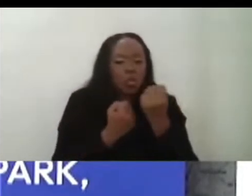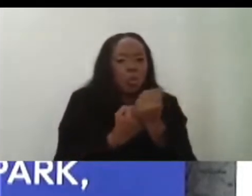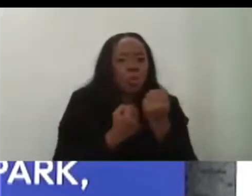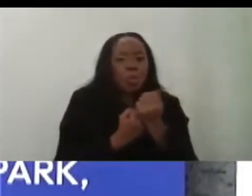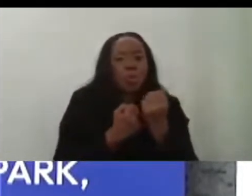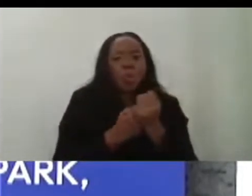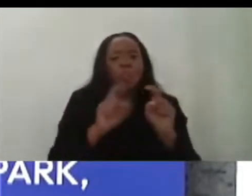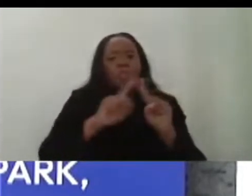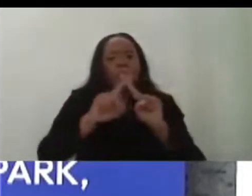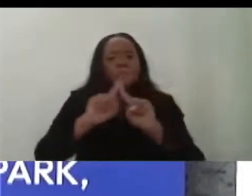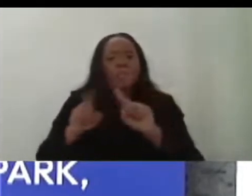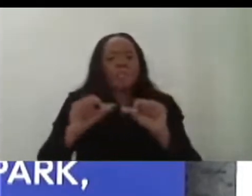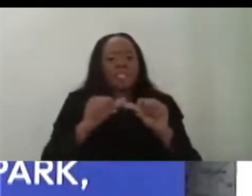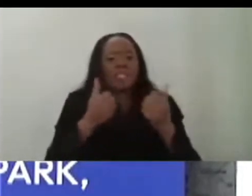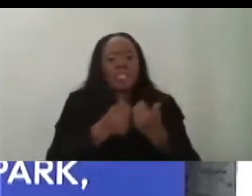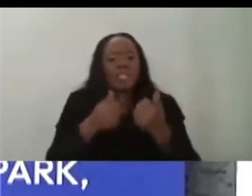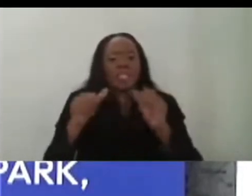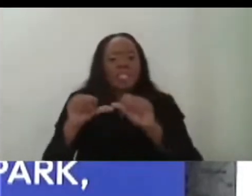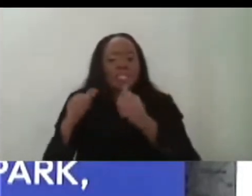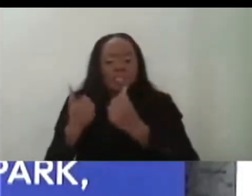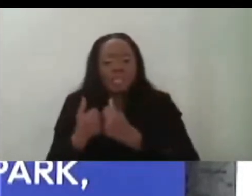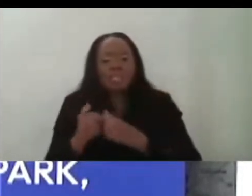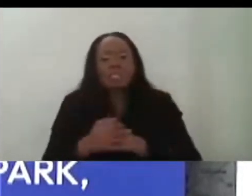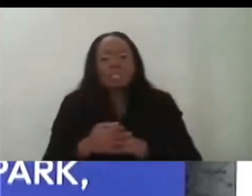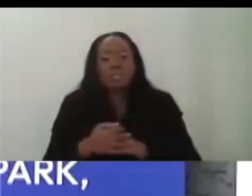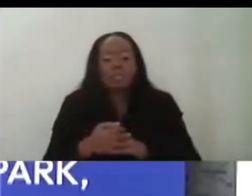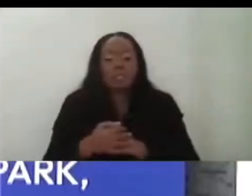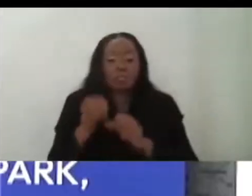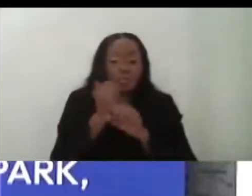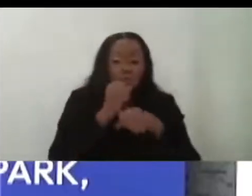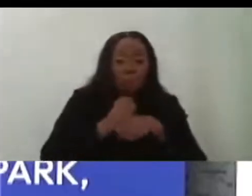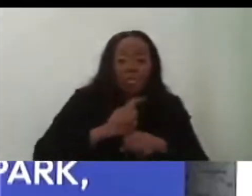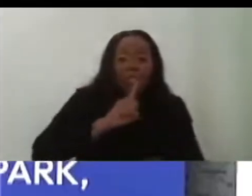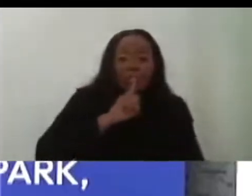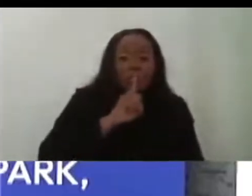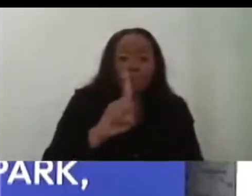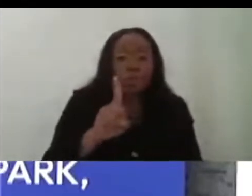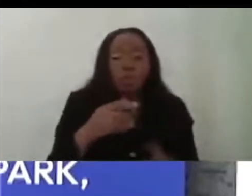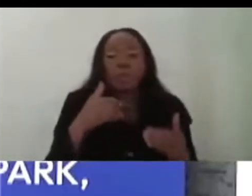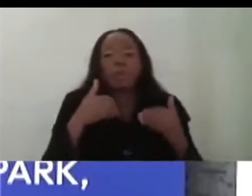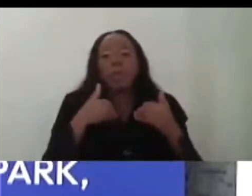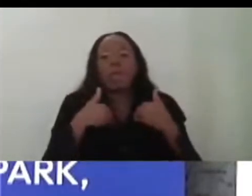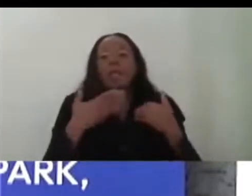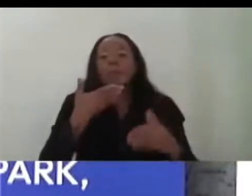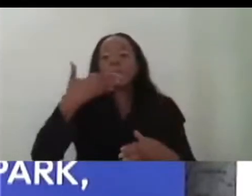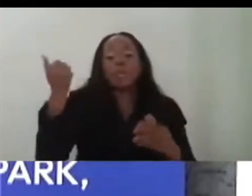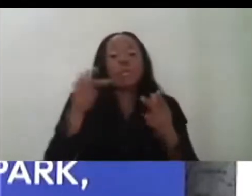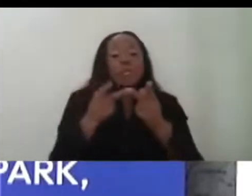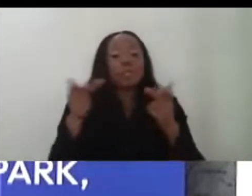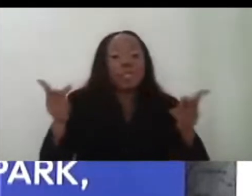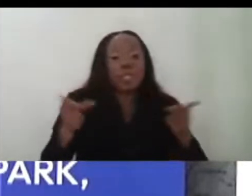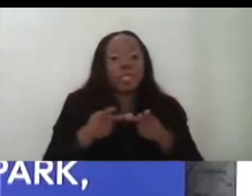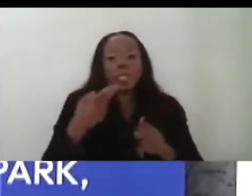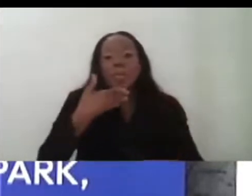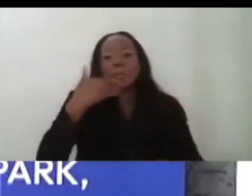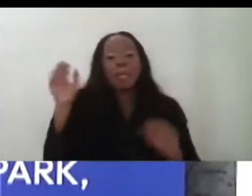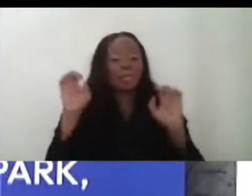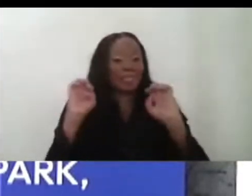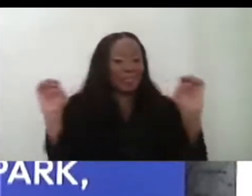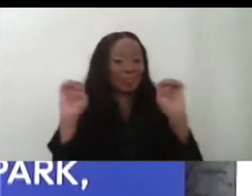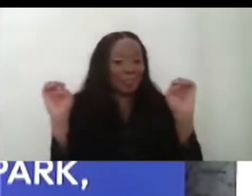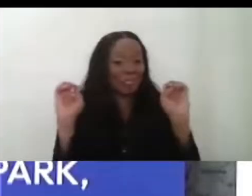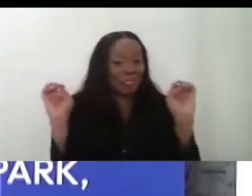various agencies to ensure that we have the proper facilities, emergency